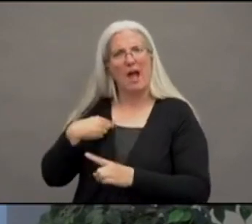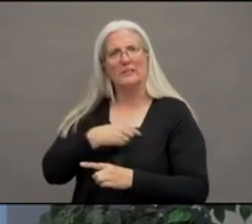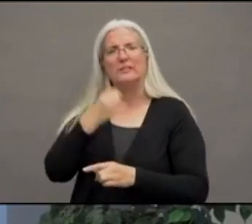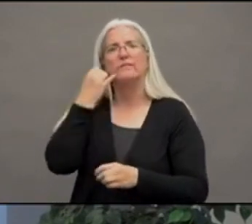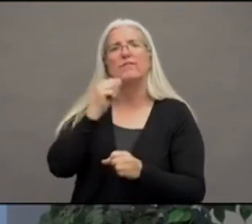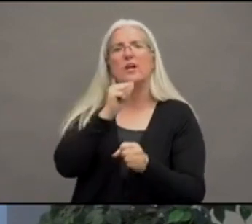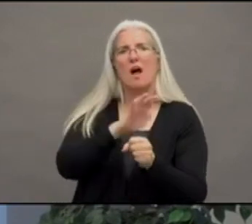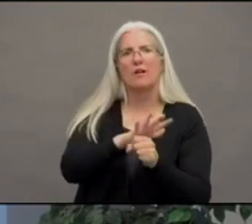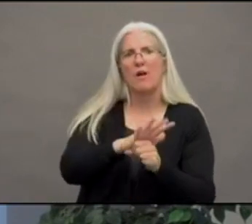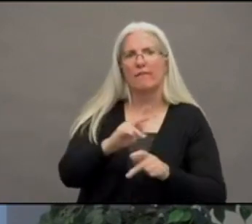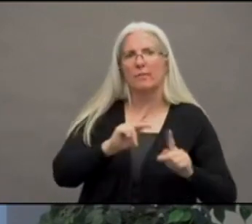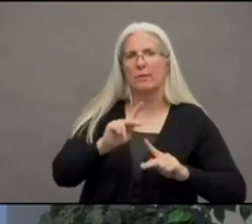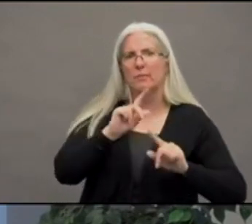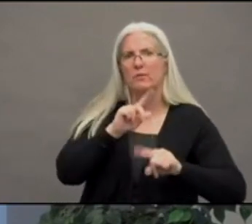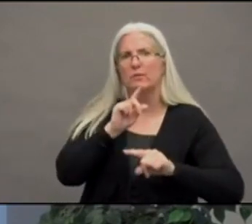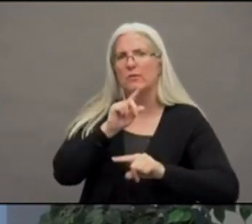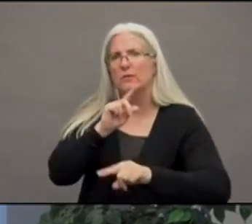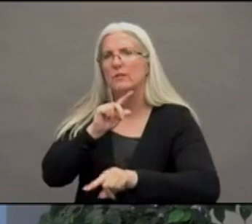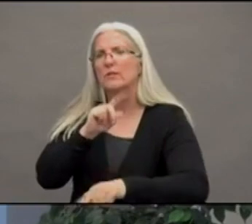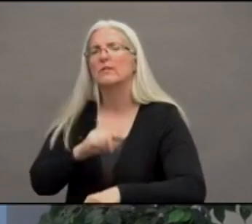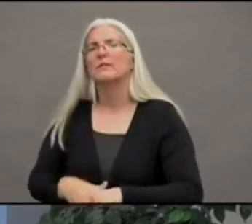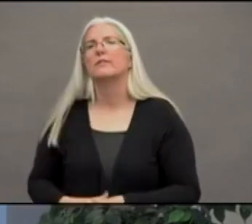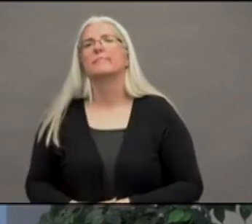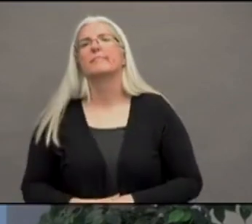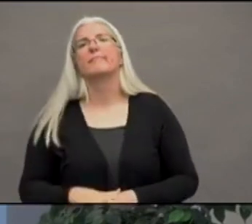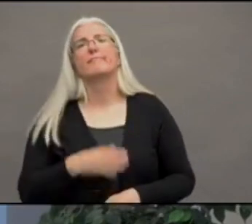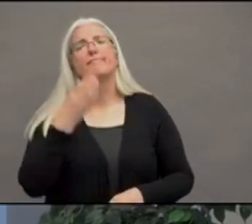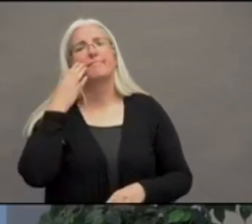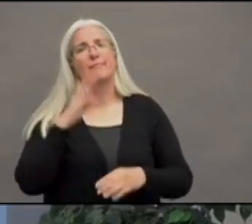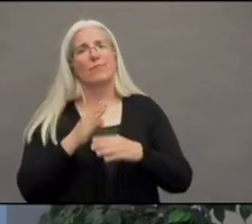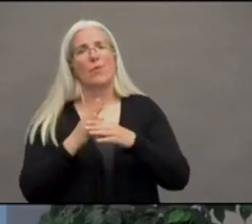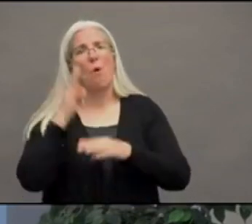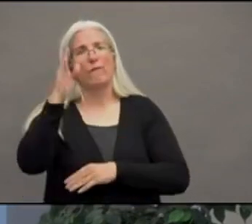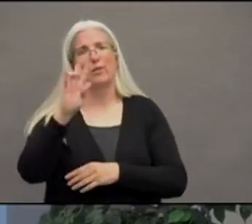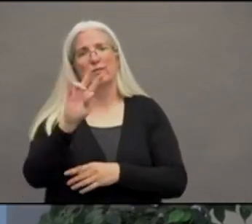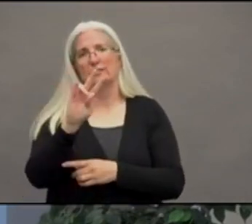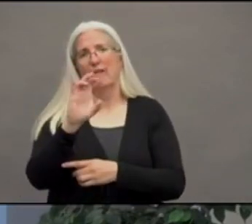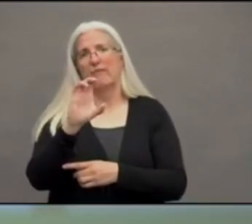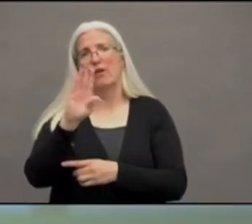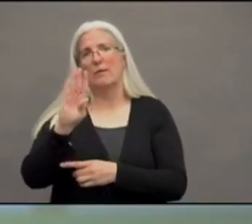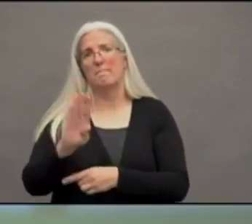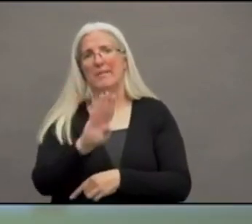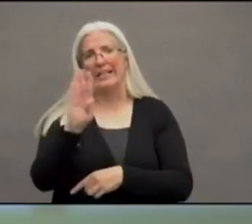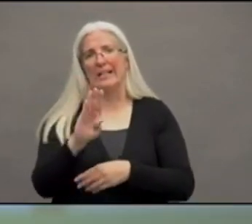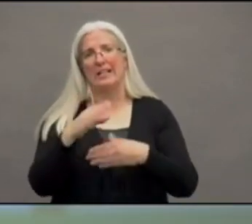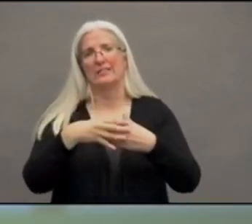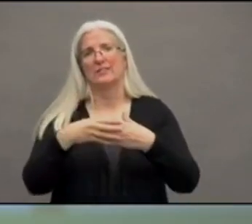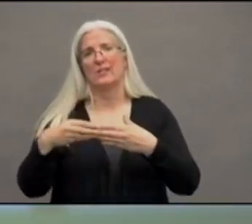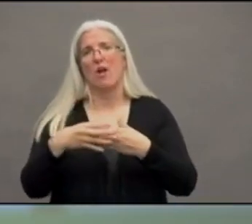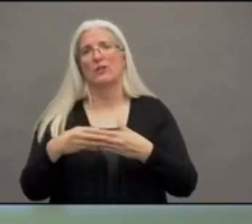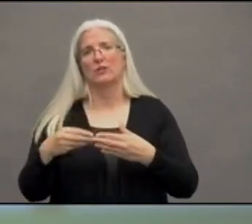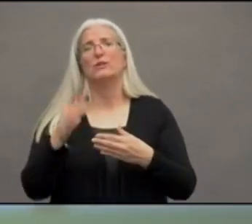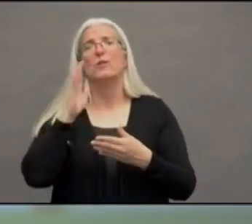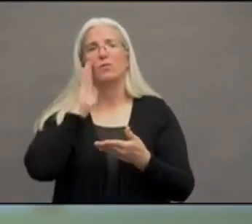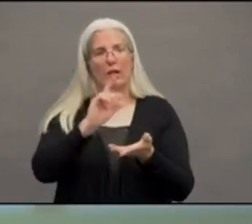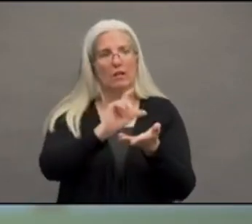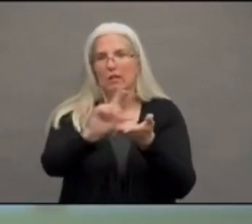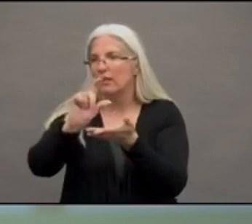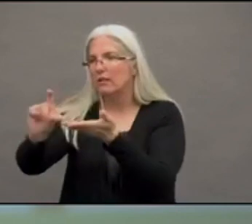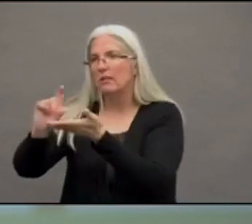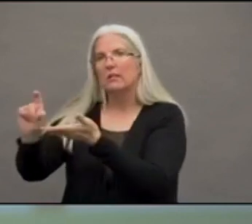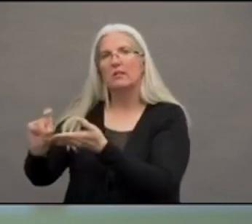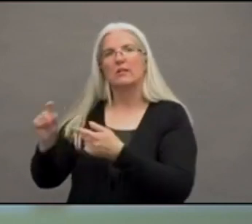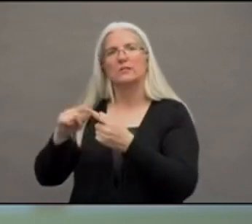great question. Over $700 billion a year gets allocated annually